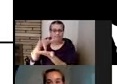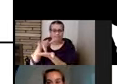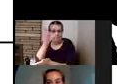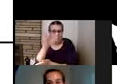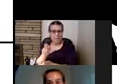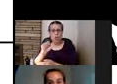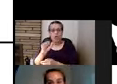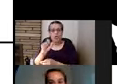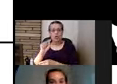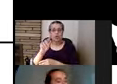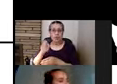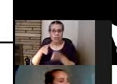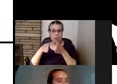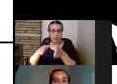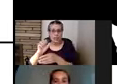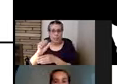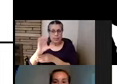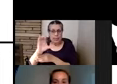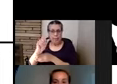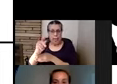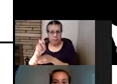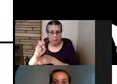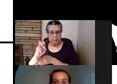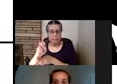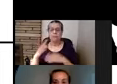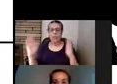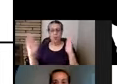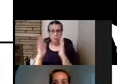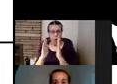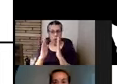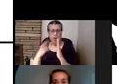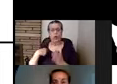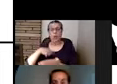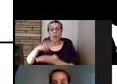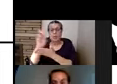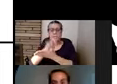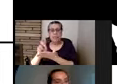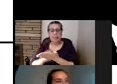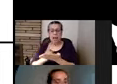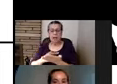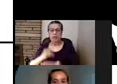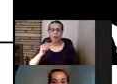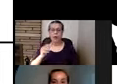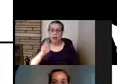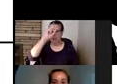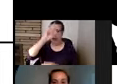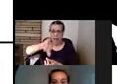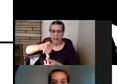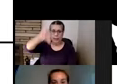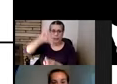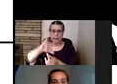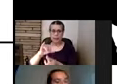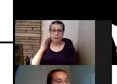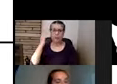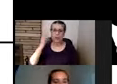for retail locations. For streetscape fare vending machines, we designed for accessible heights, as you can see on the diagram on the